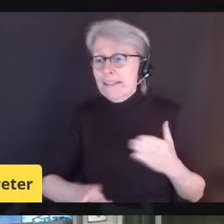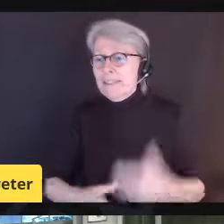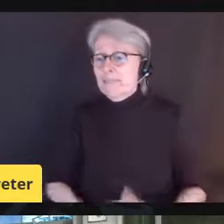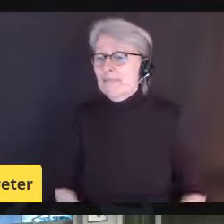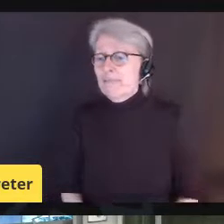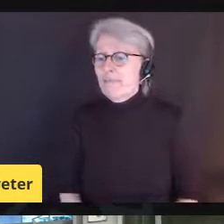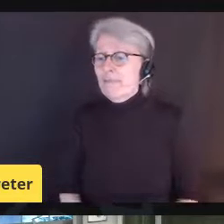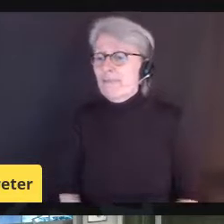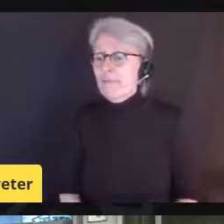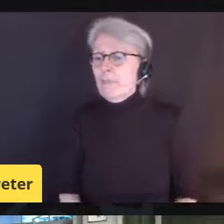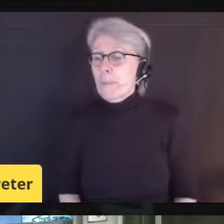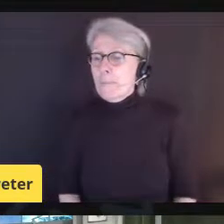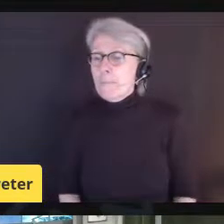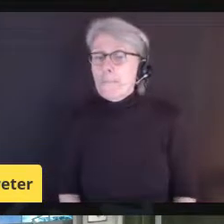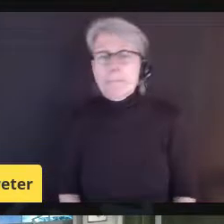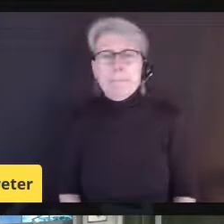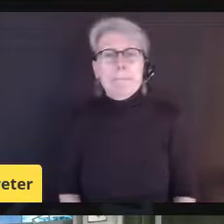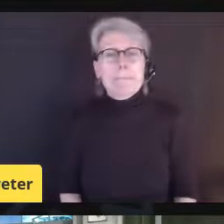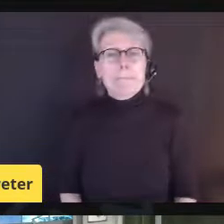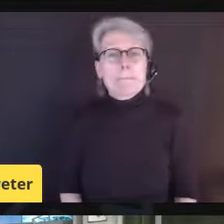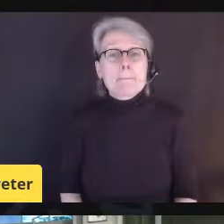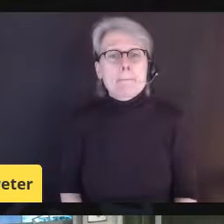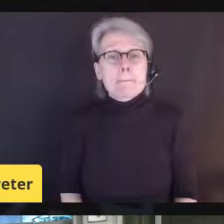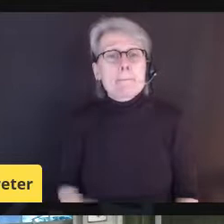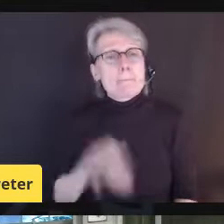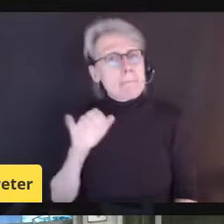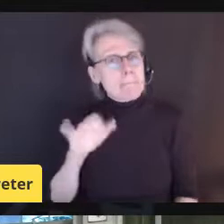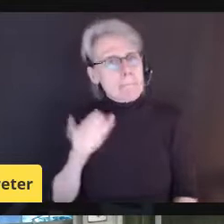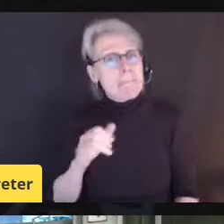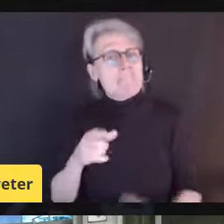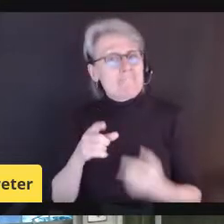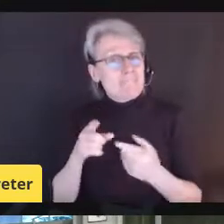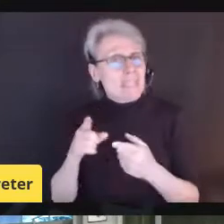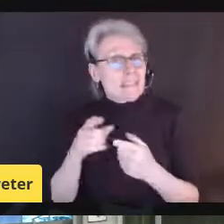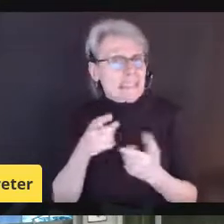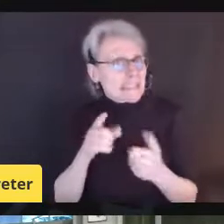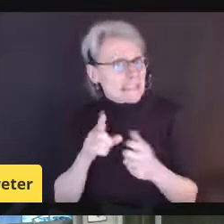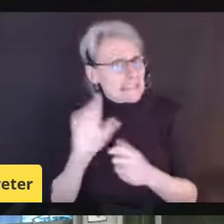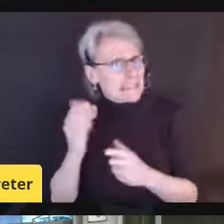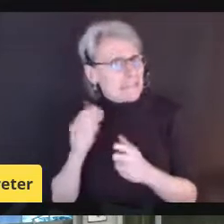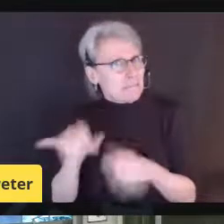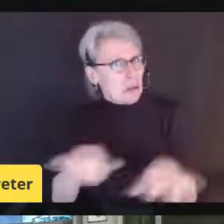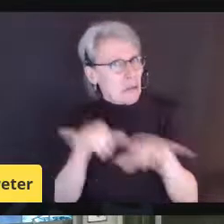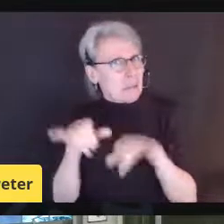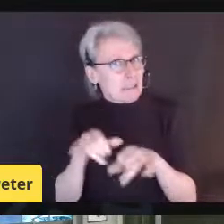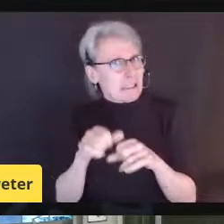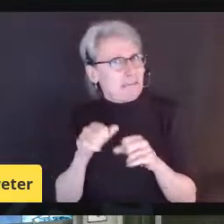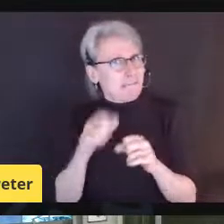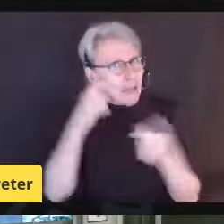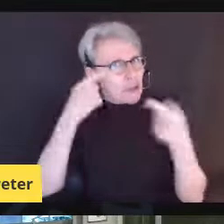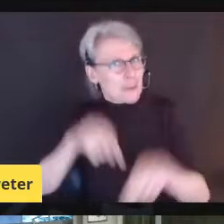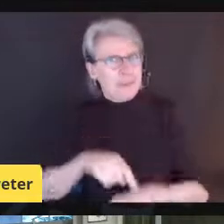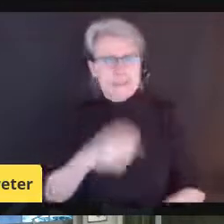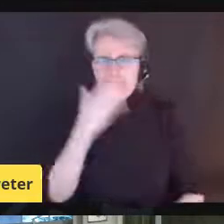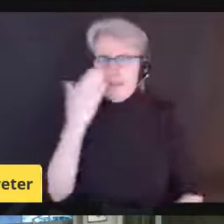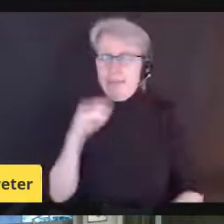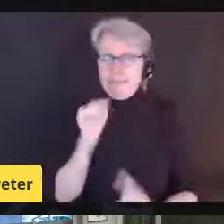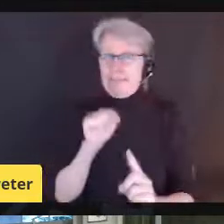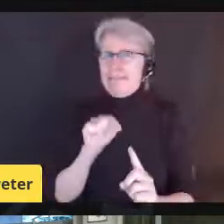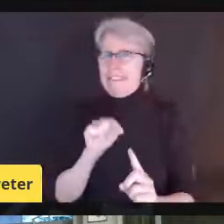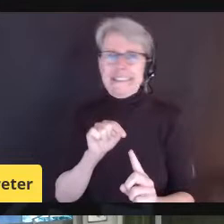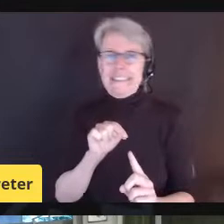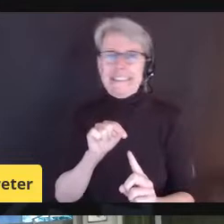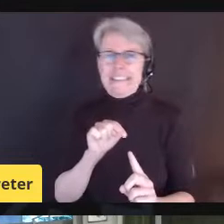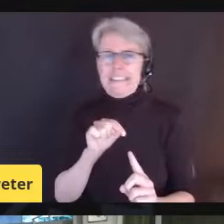That's awesome. I'm glad we all found a big commonality in smells in this group.